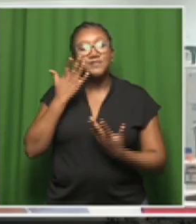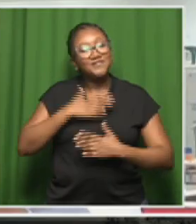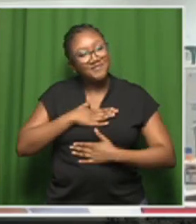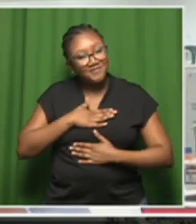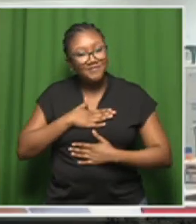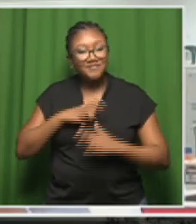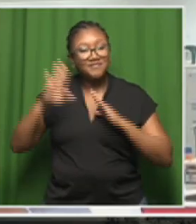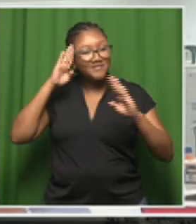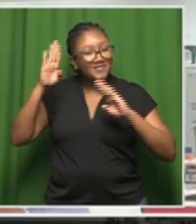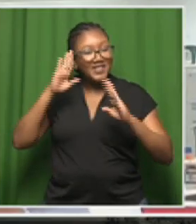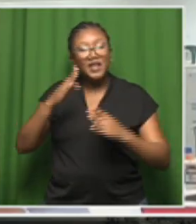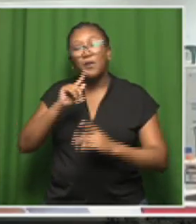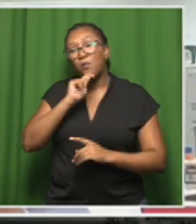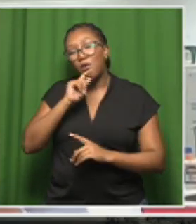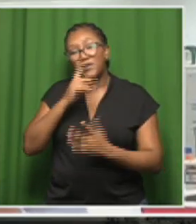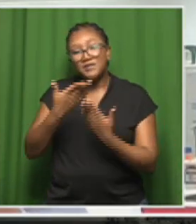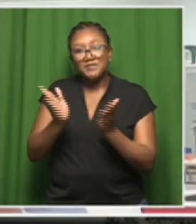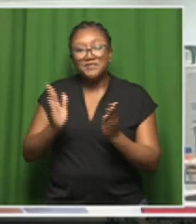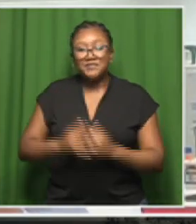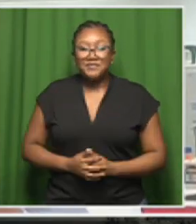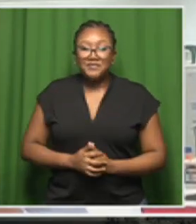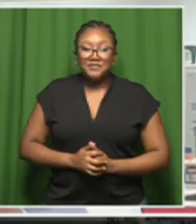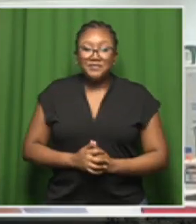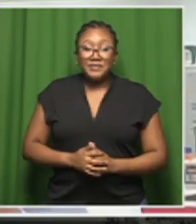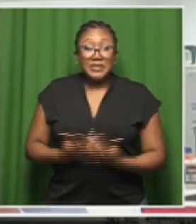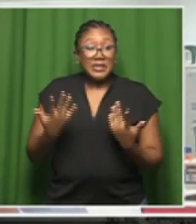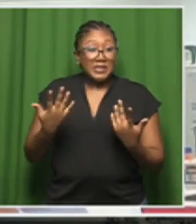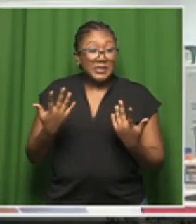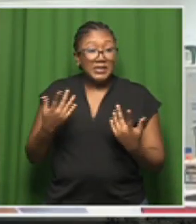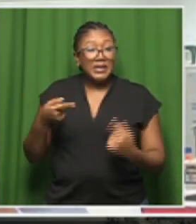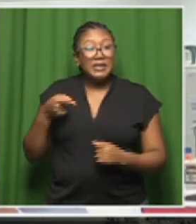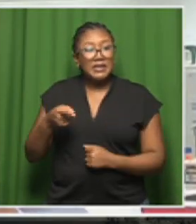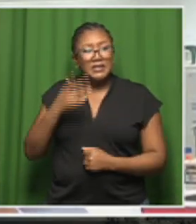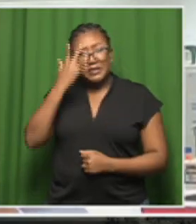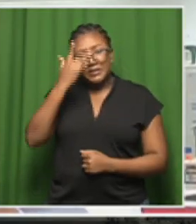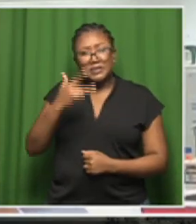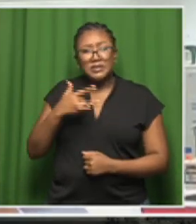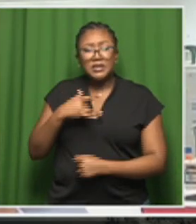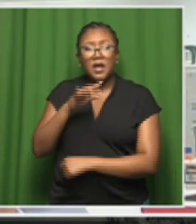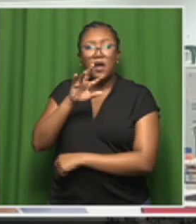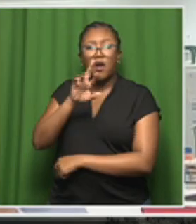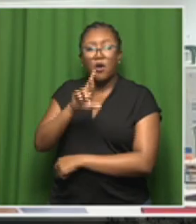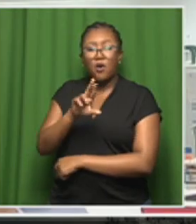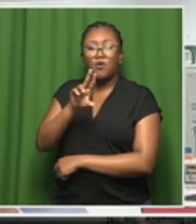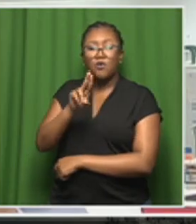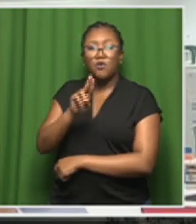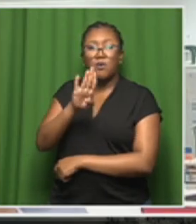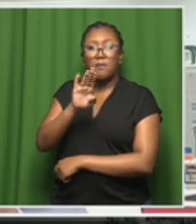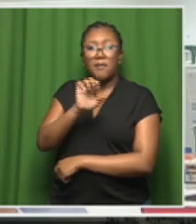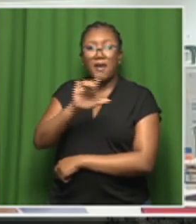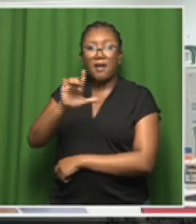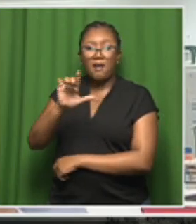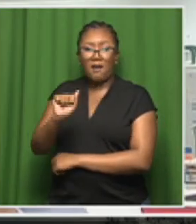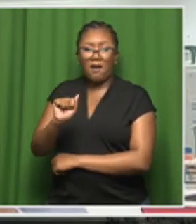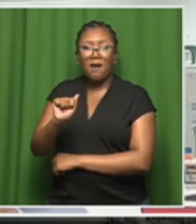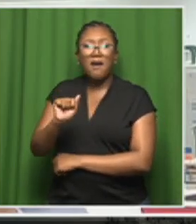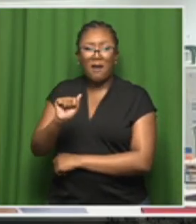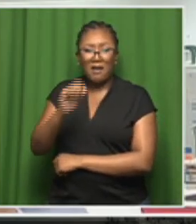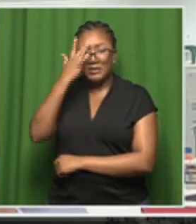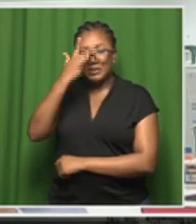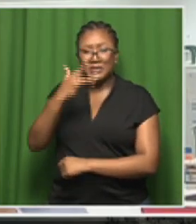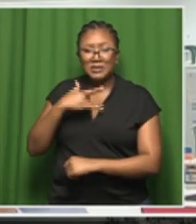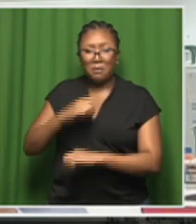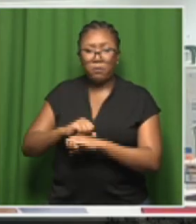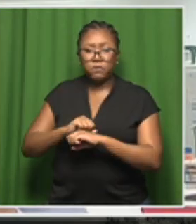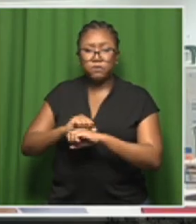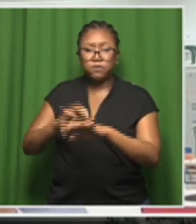Wonderful. Morning to you and your listeners. So just how serious is this rubella outbreak, and what do these latest figures tell us